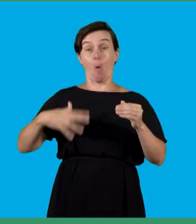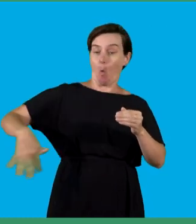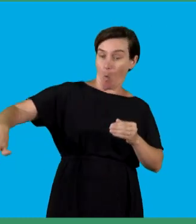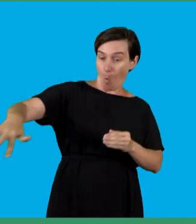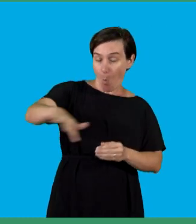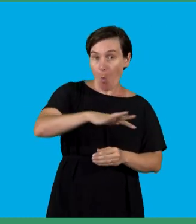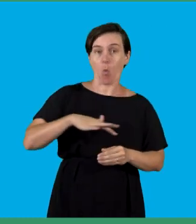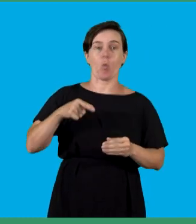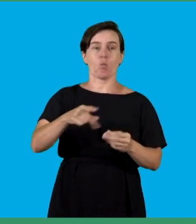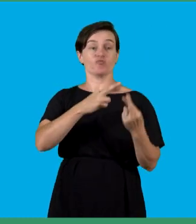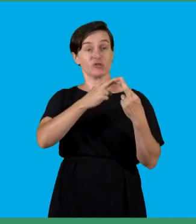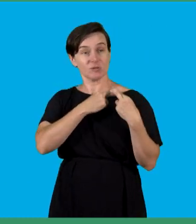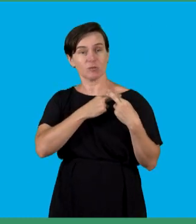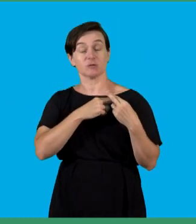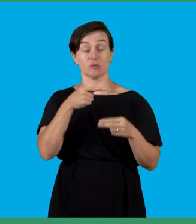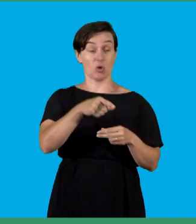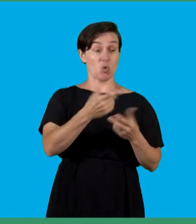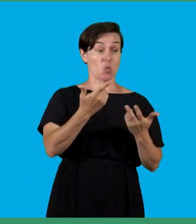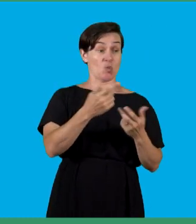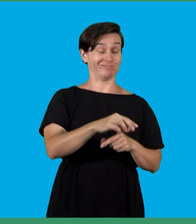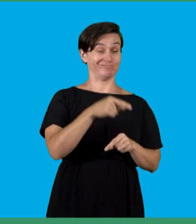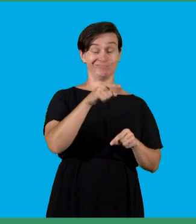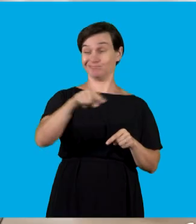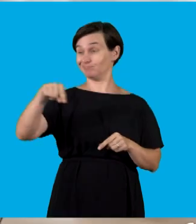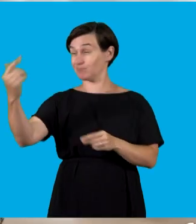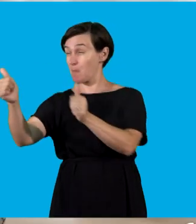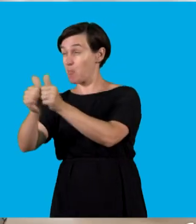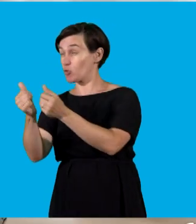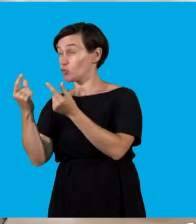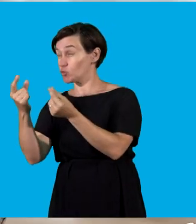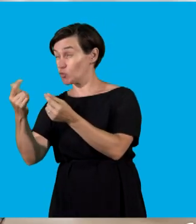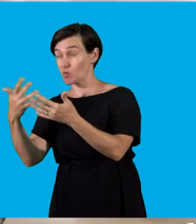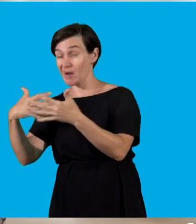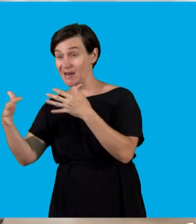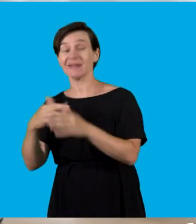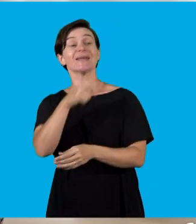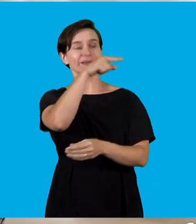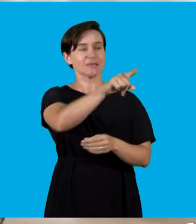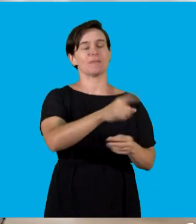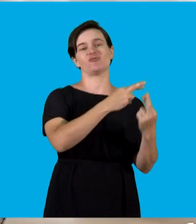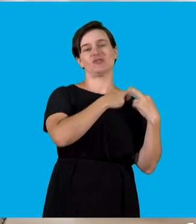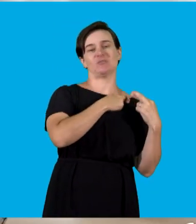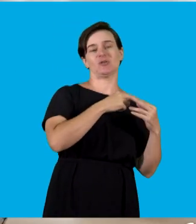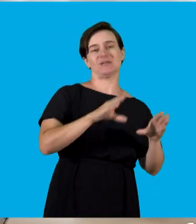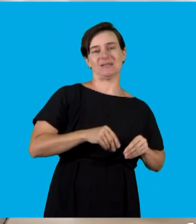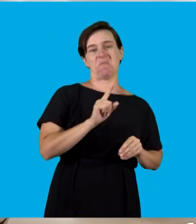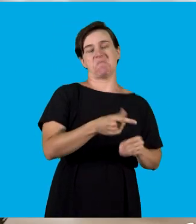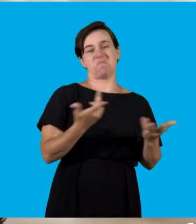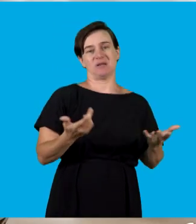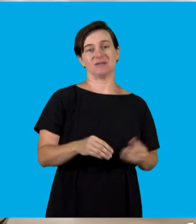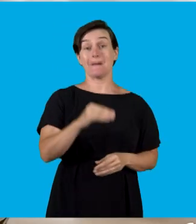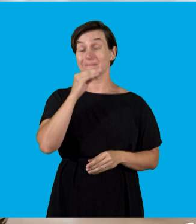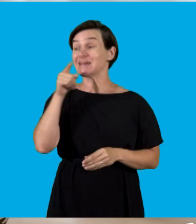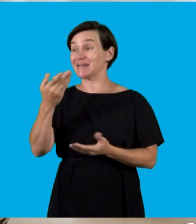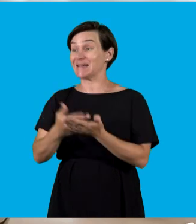other partners. So obviously, whatever action that is being taken by one partner in a partnership, it affects all